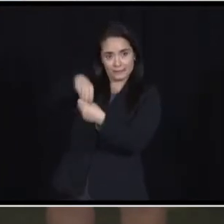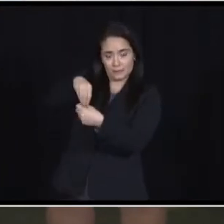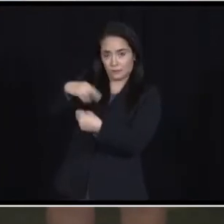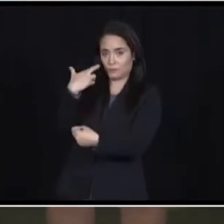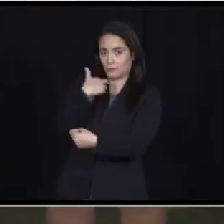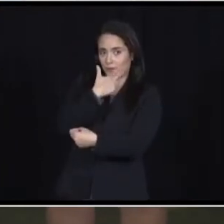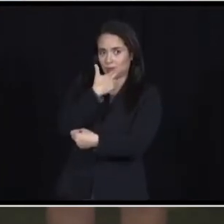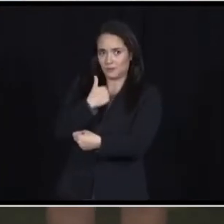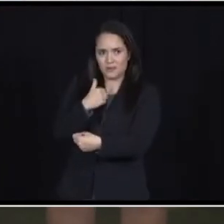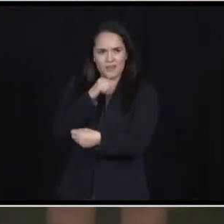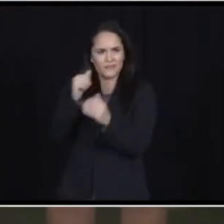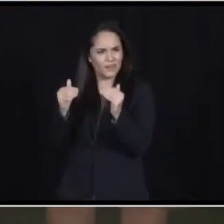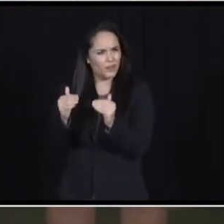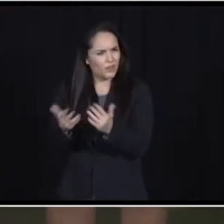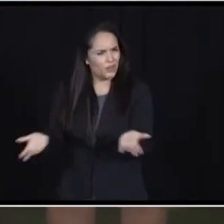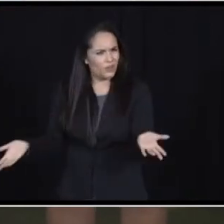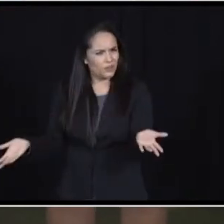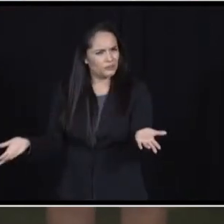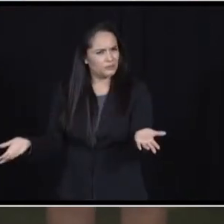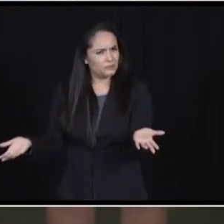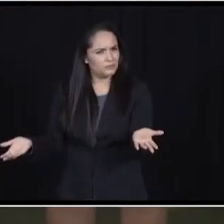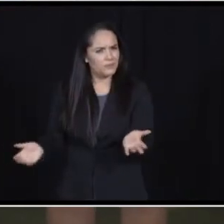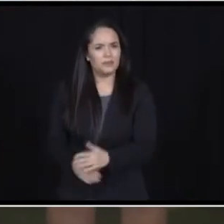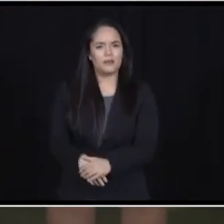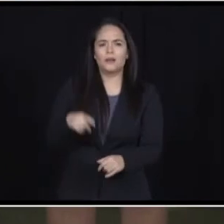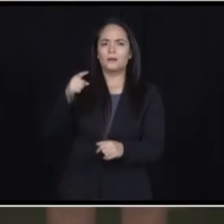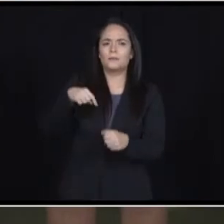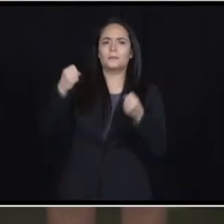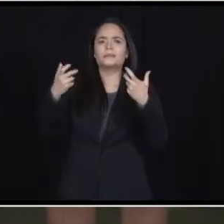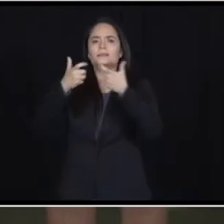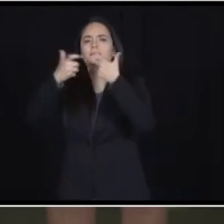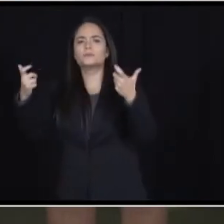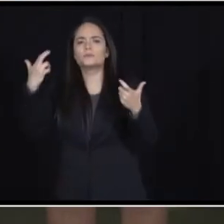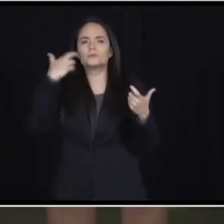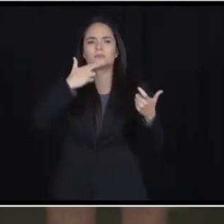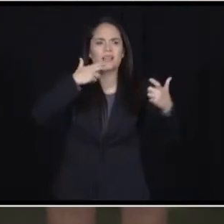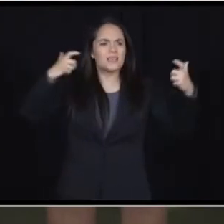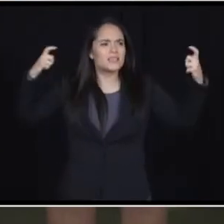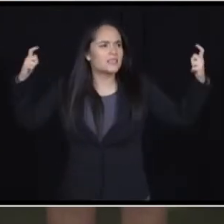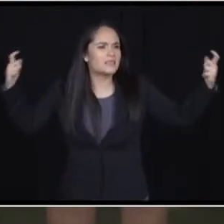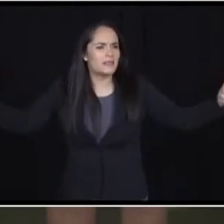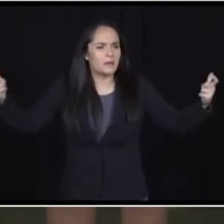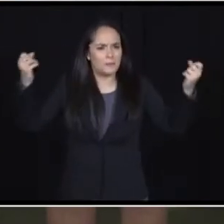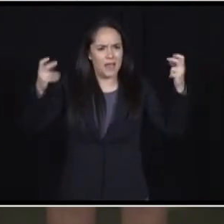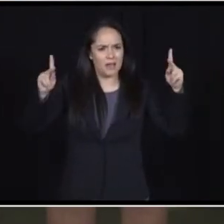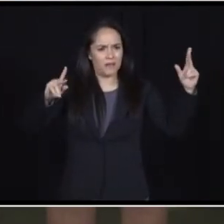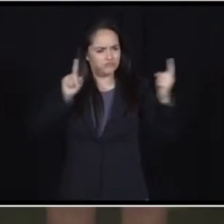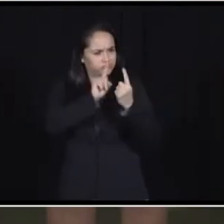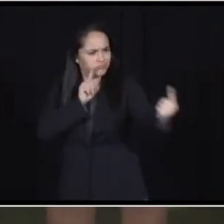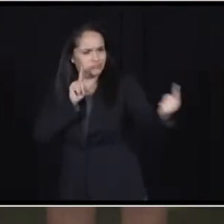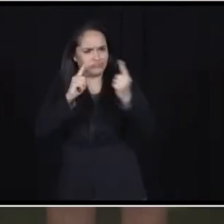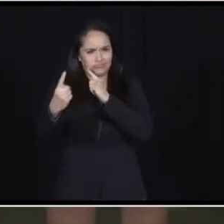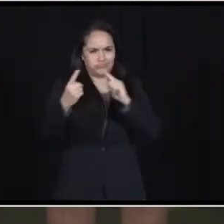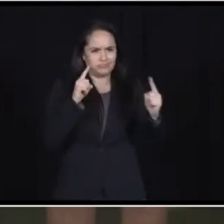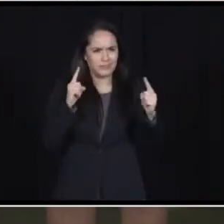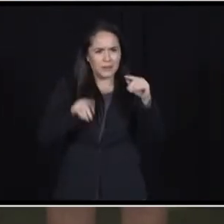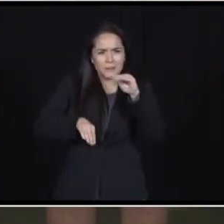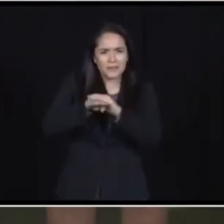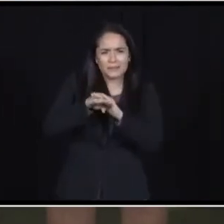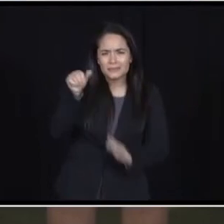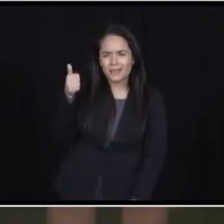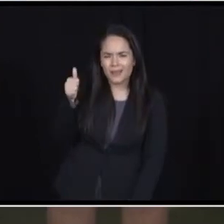larger restaurants can accommodate more people and allow for social distancing. How do you respond to